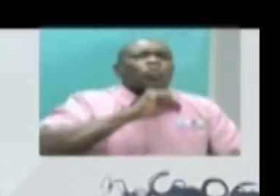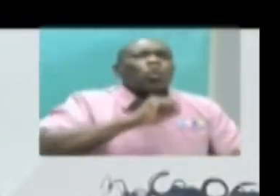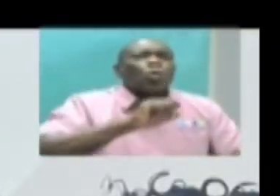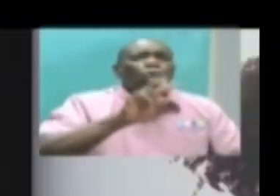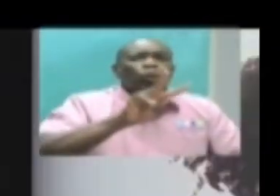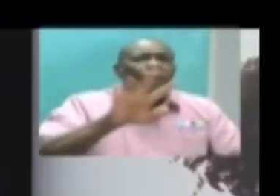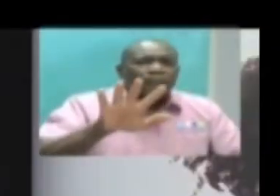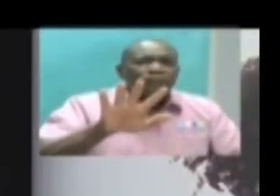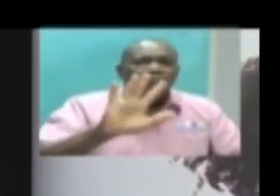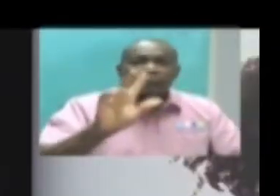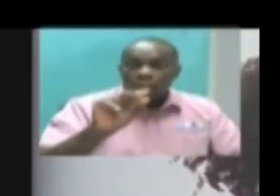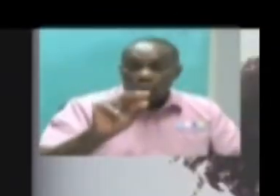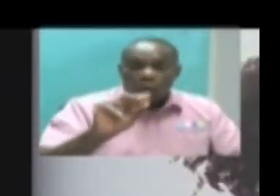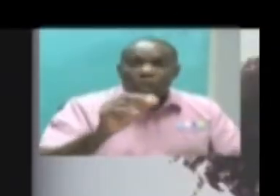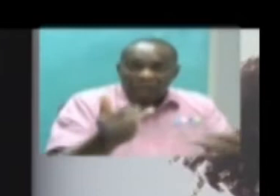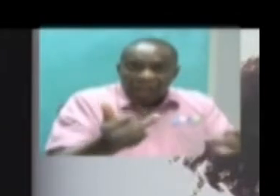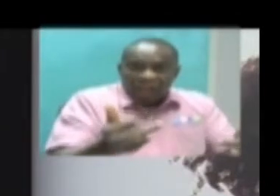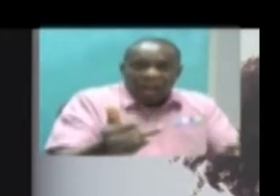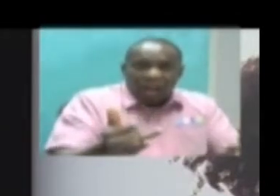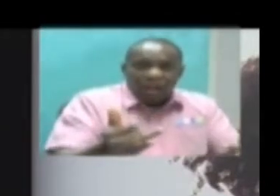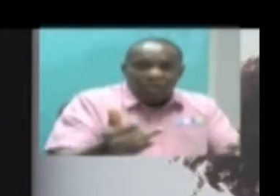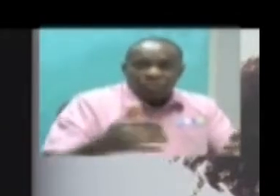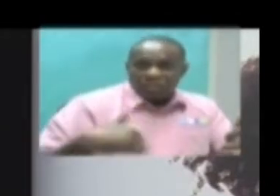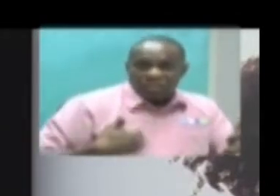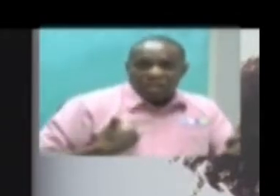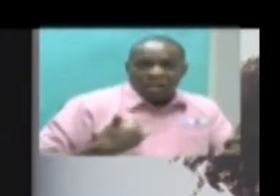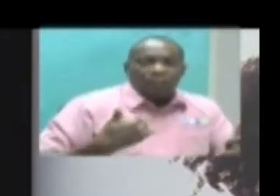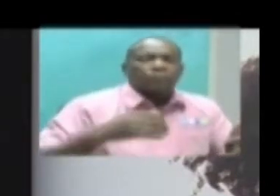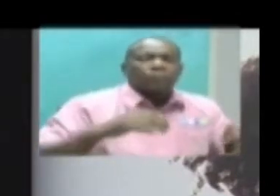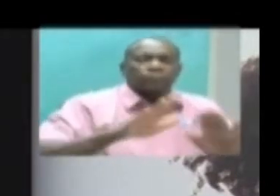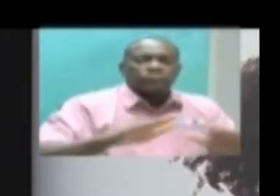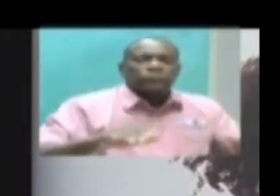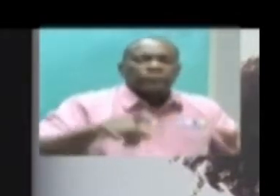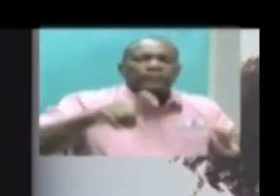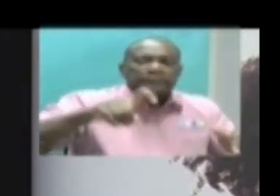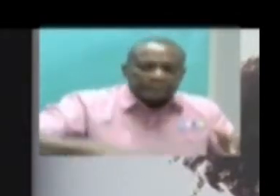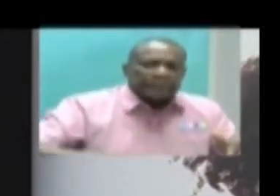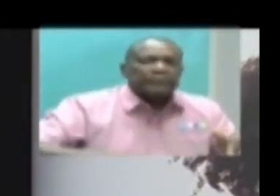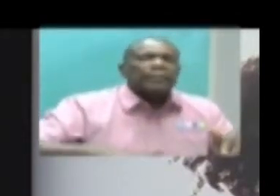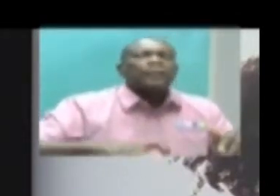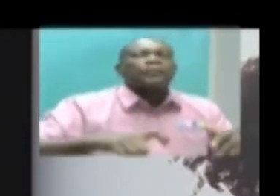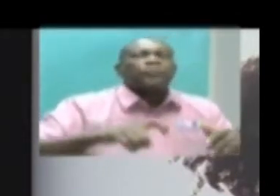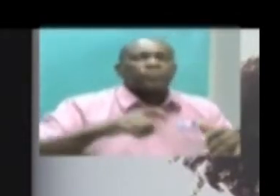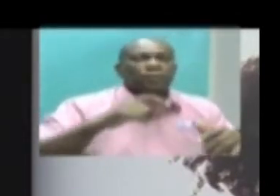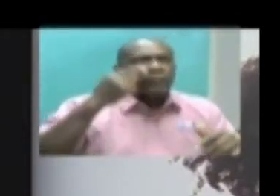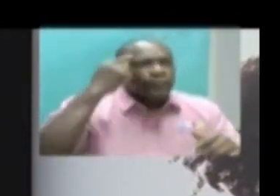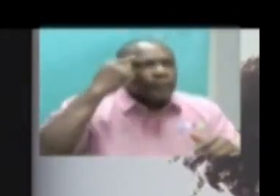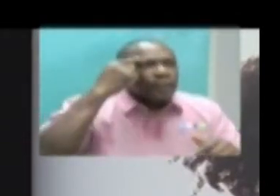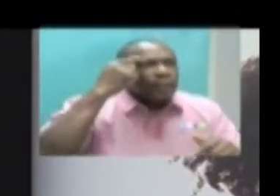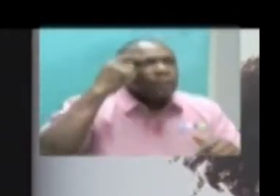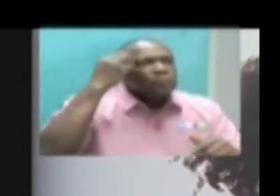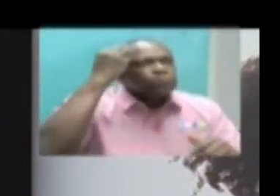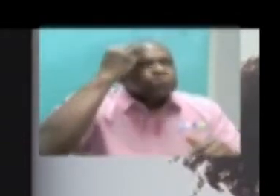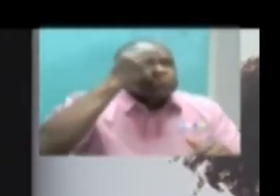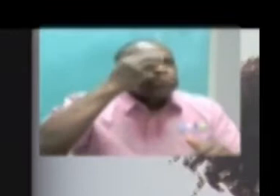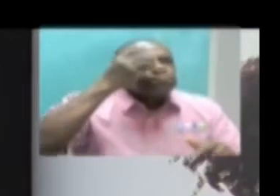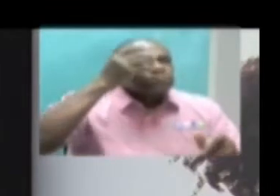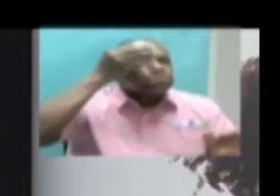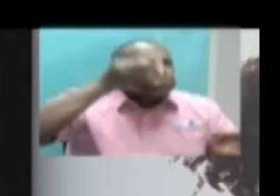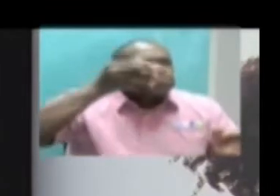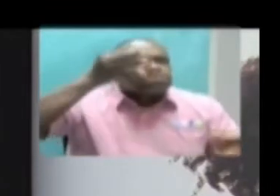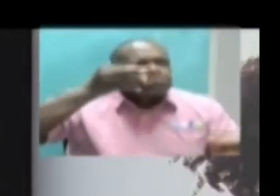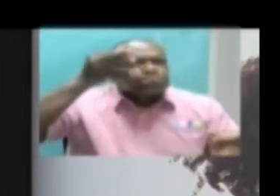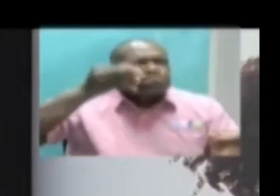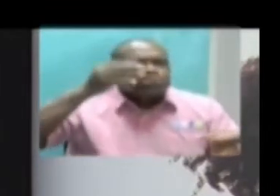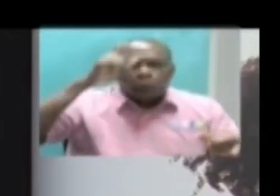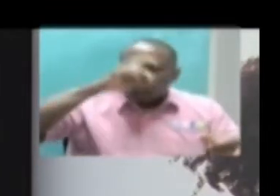have a strong connection to a parent are more vulnerable because they're going to seek that control and that connection